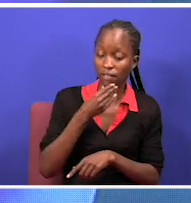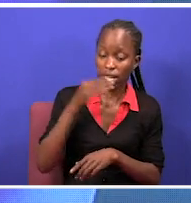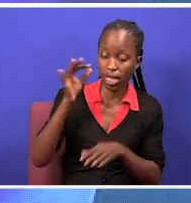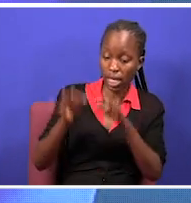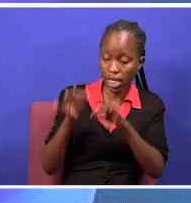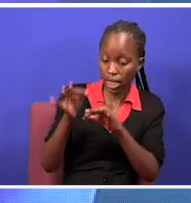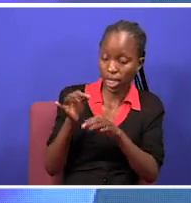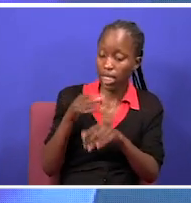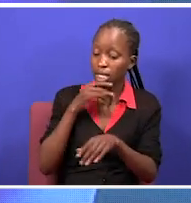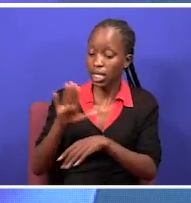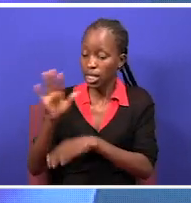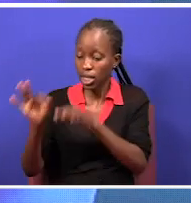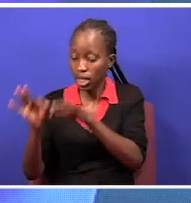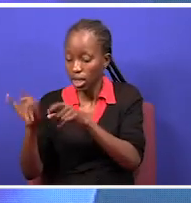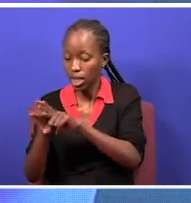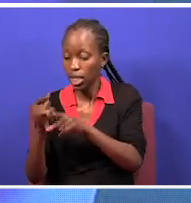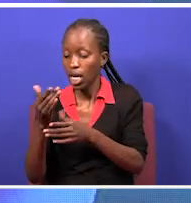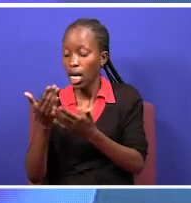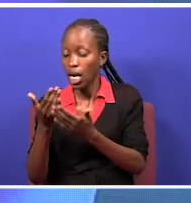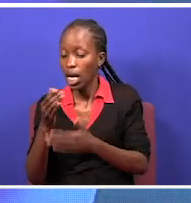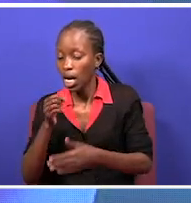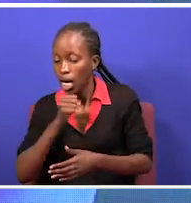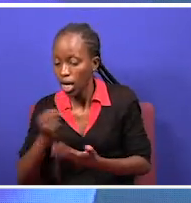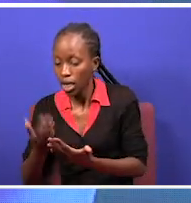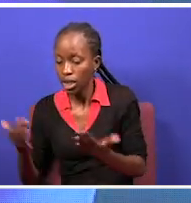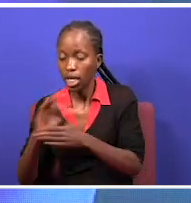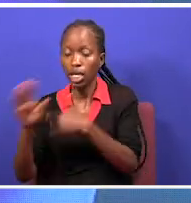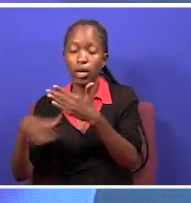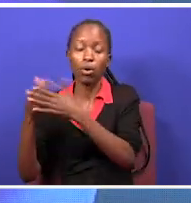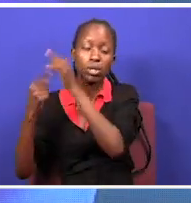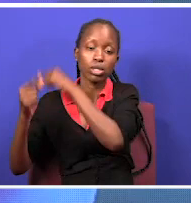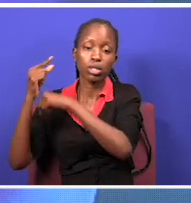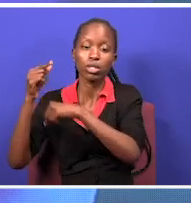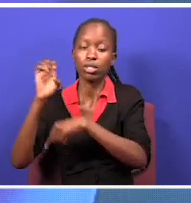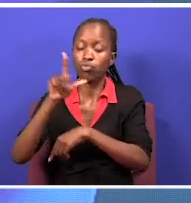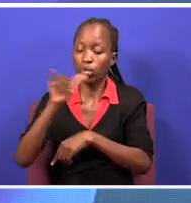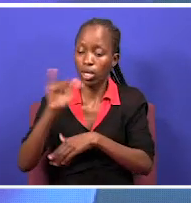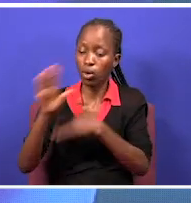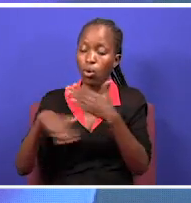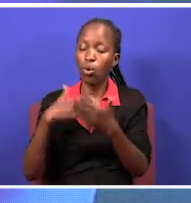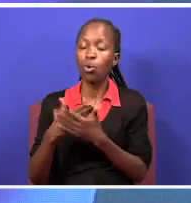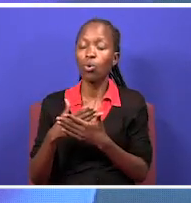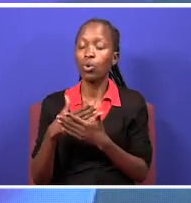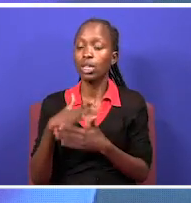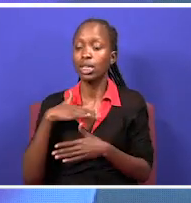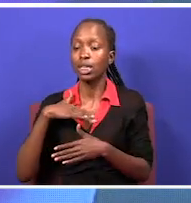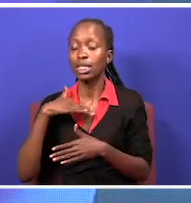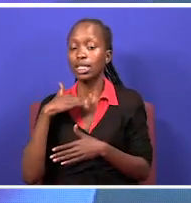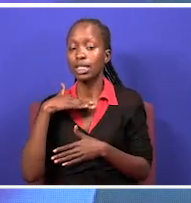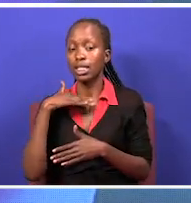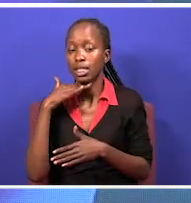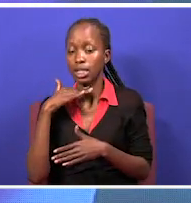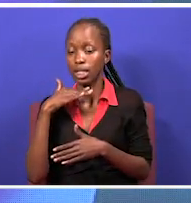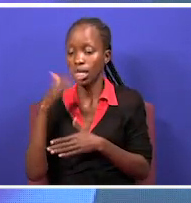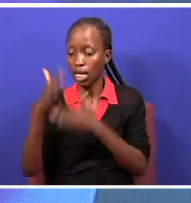judged, his grandchildren, and all generations of Eli are cut off from being